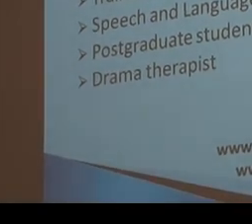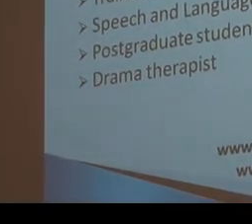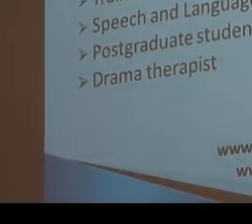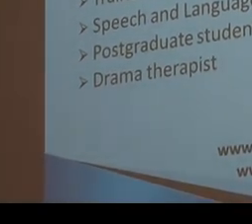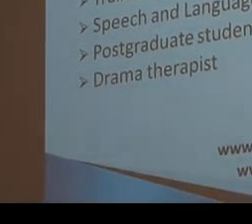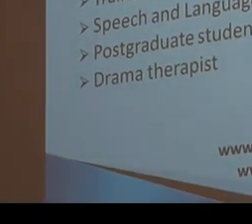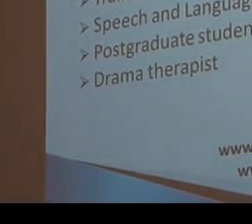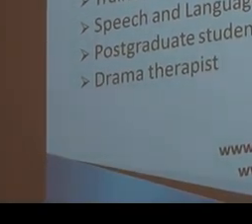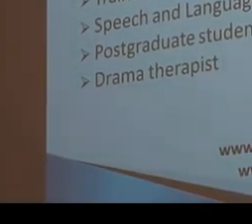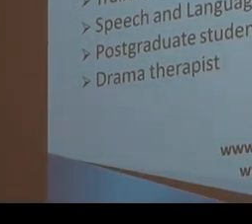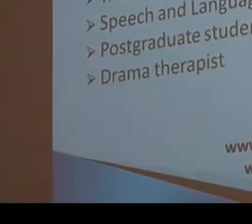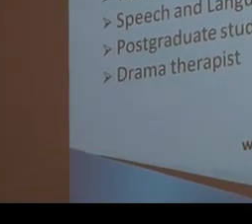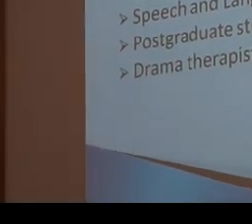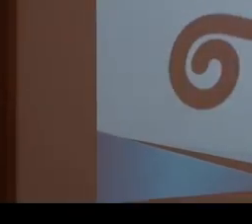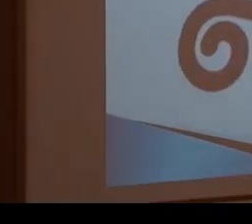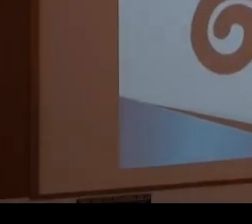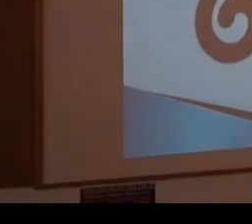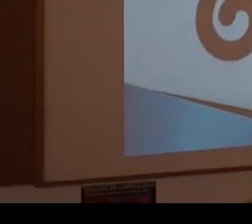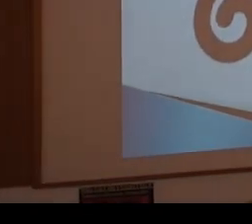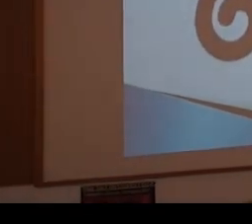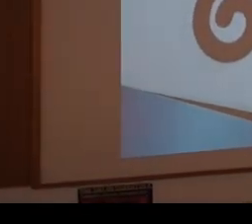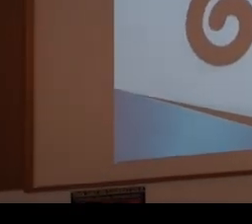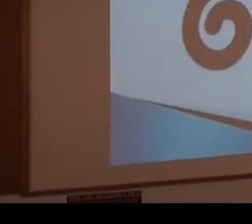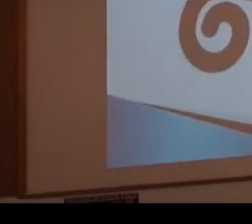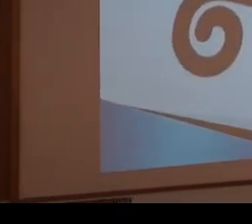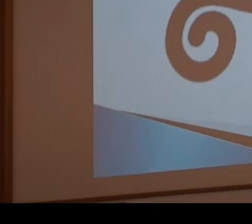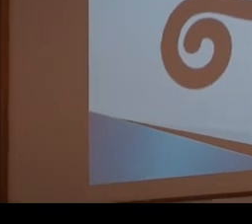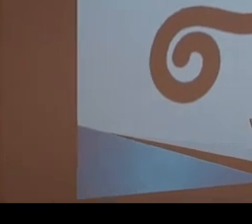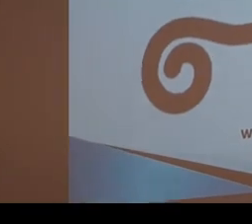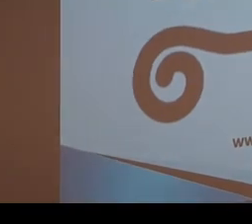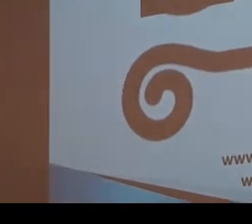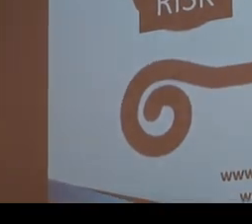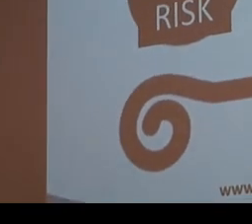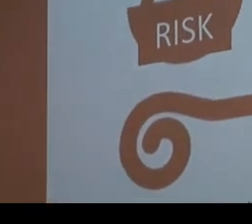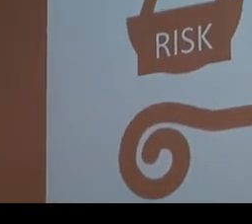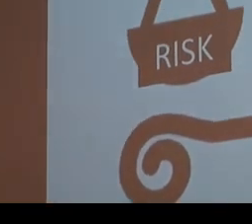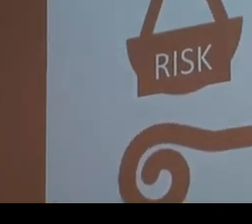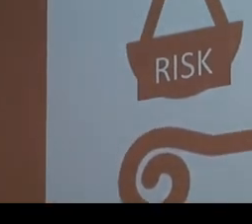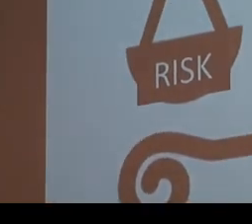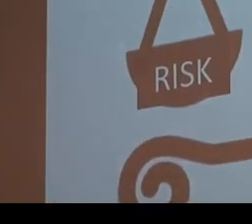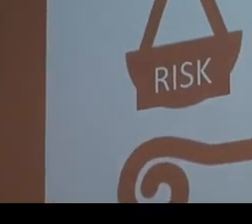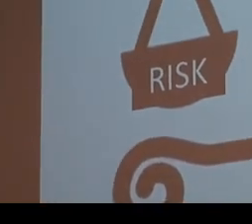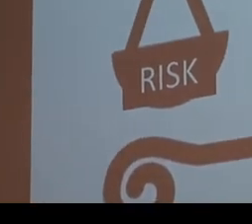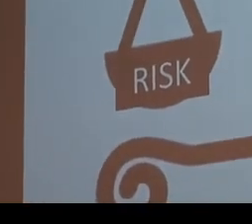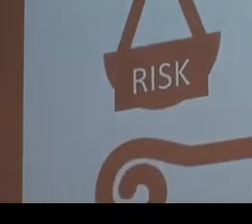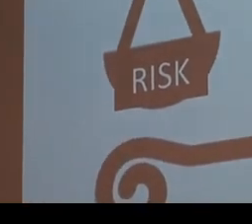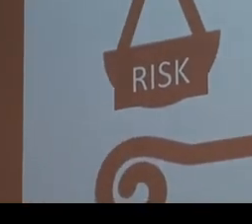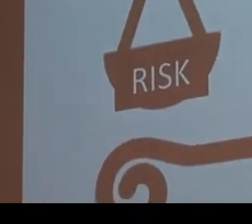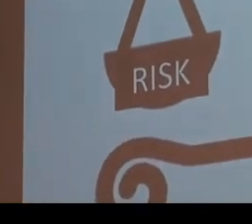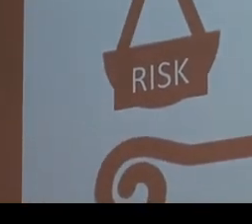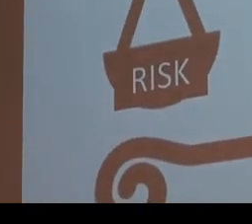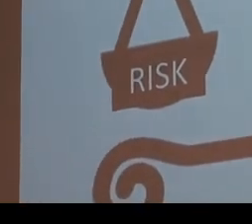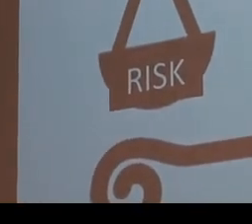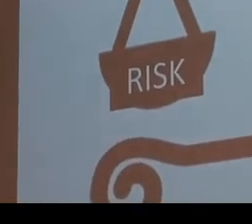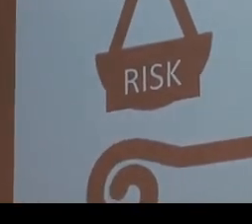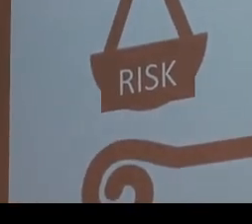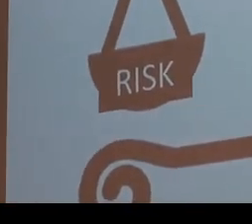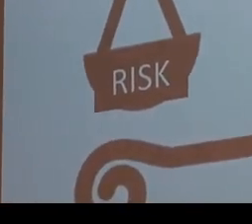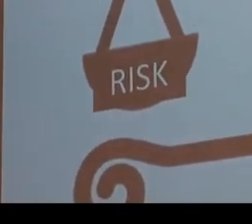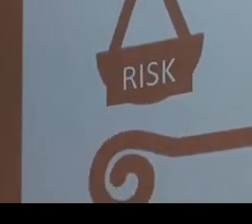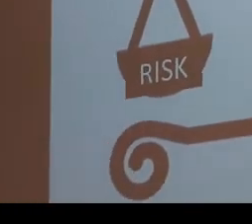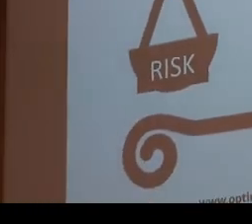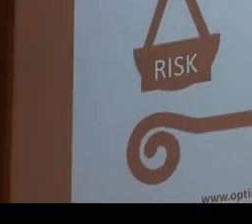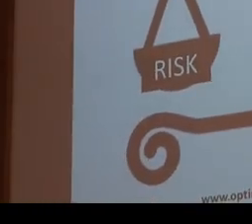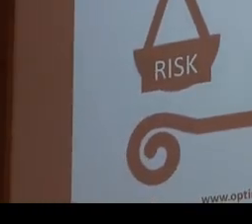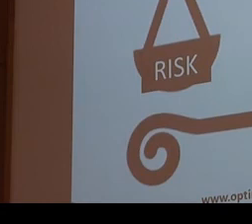think it's about being creative and realising you can be. And for me, it's about increasing lots of resilience factors